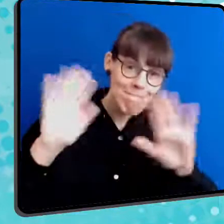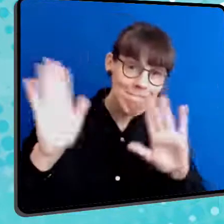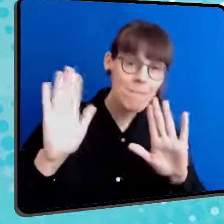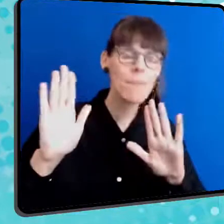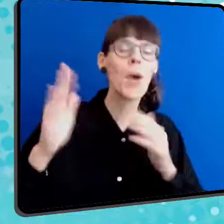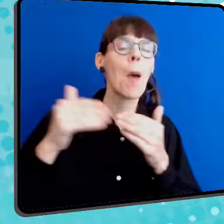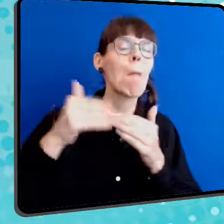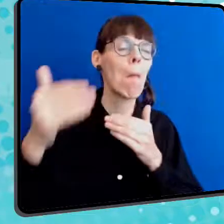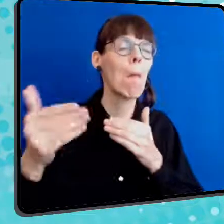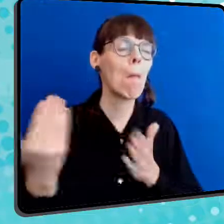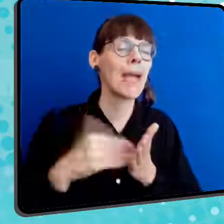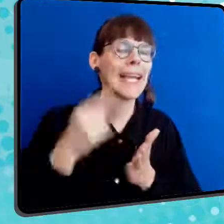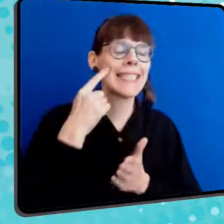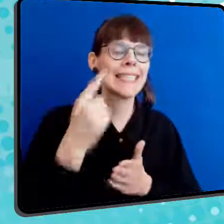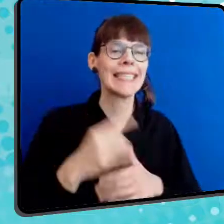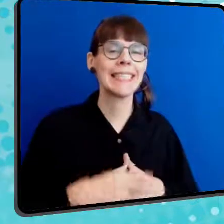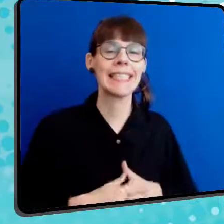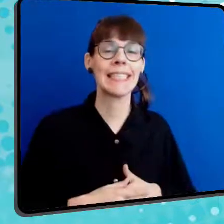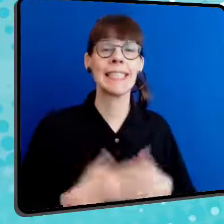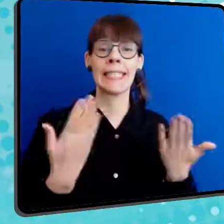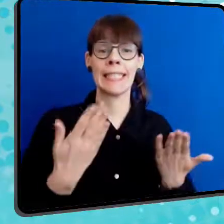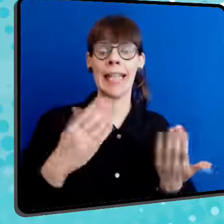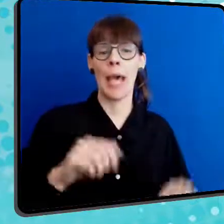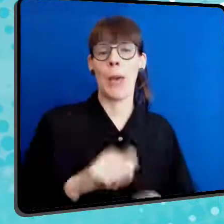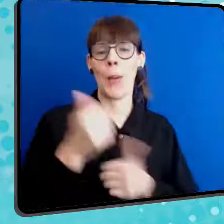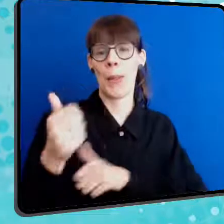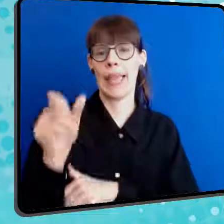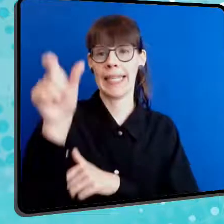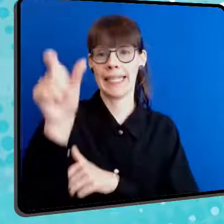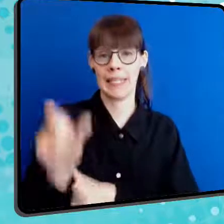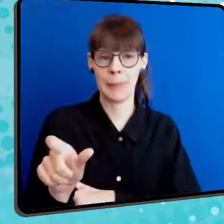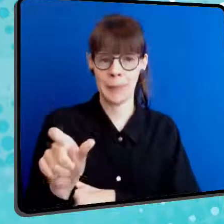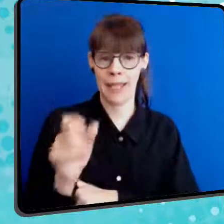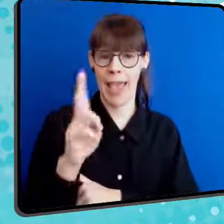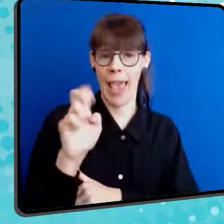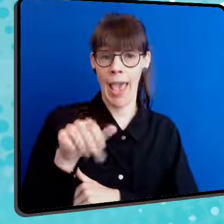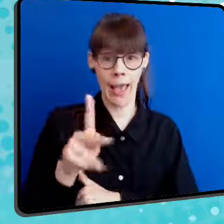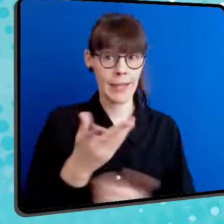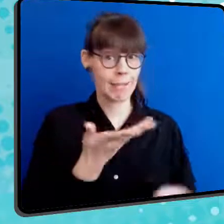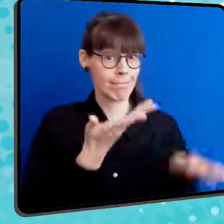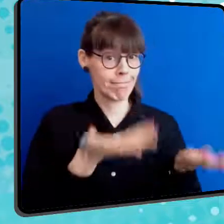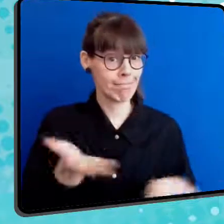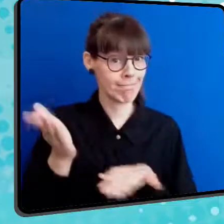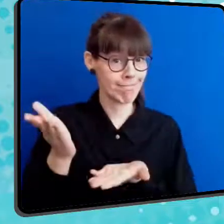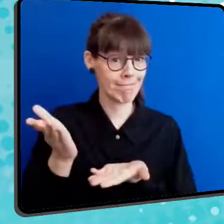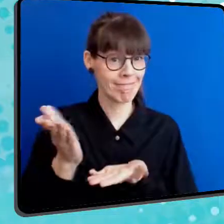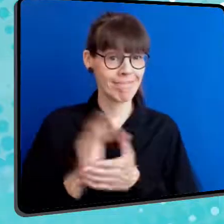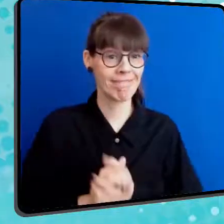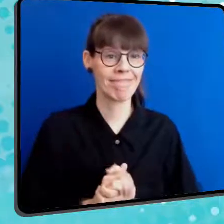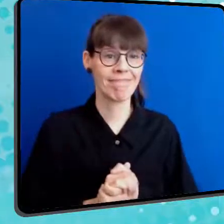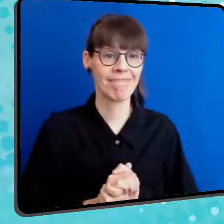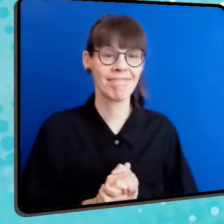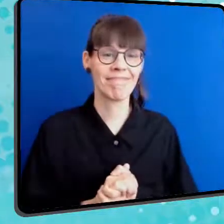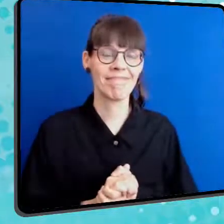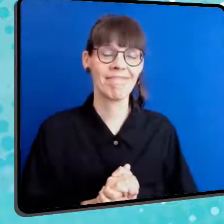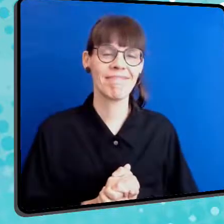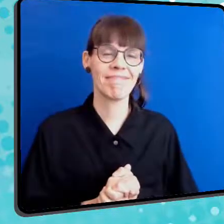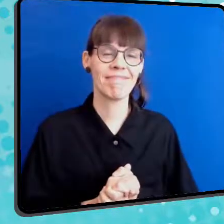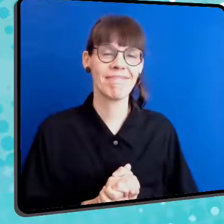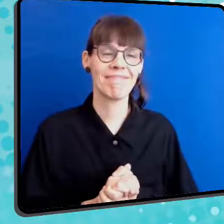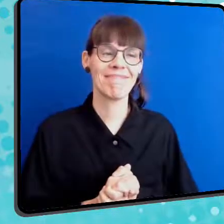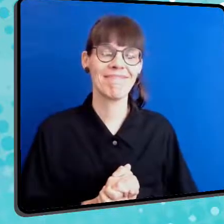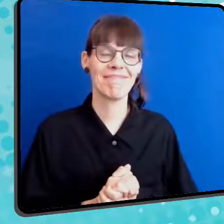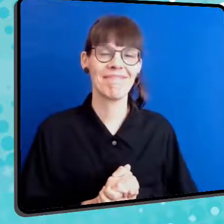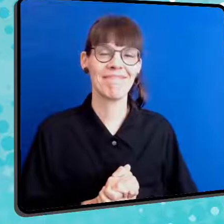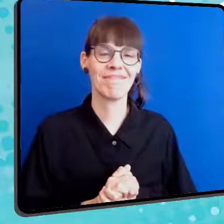Yes. And we will move on to our next guest. Henk, it's over to you to put our next guest in the hot seat, I think. Yes, and